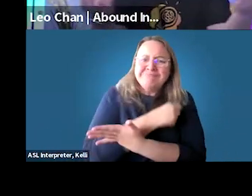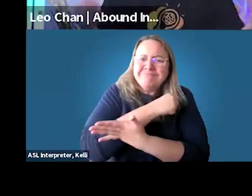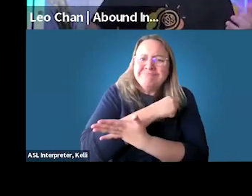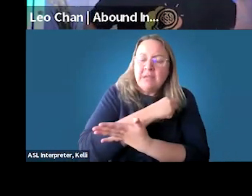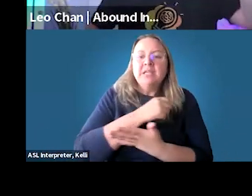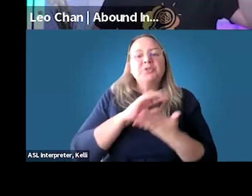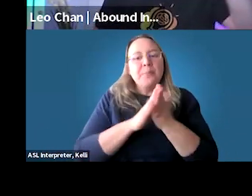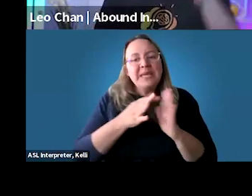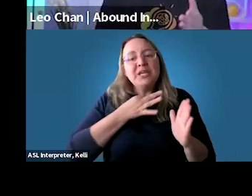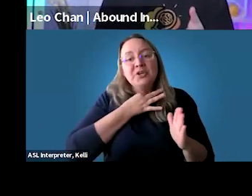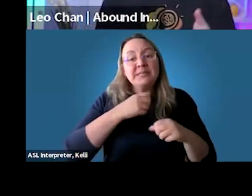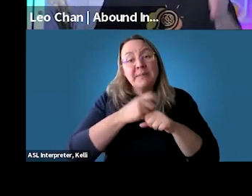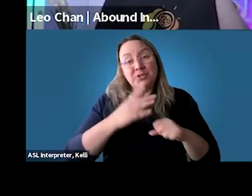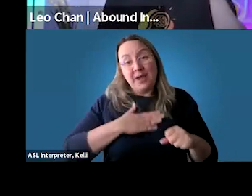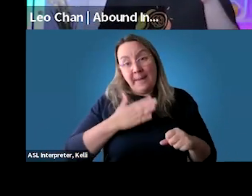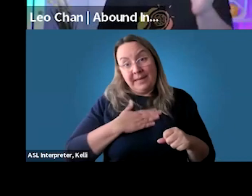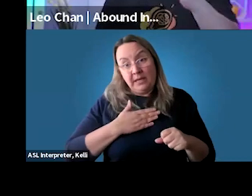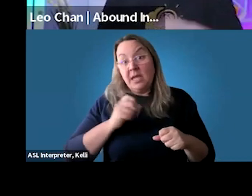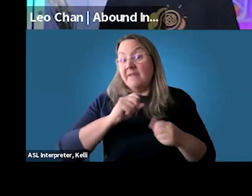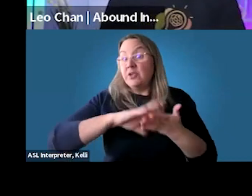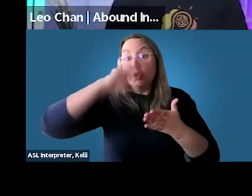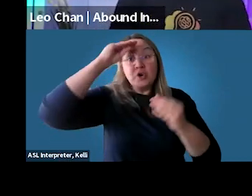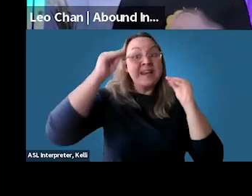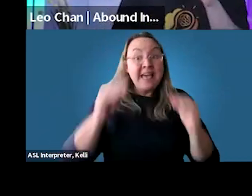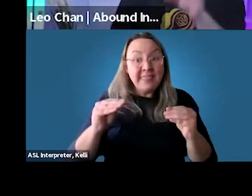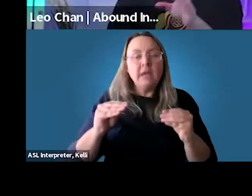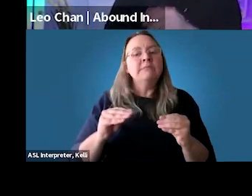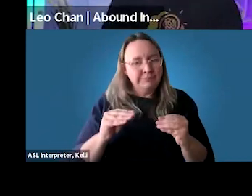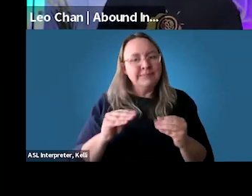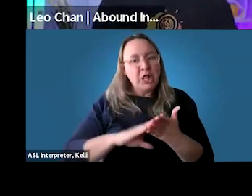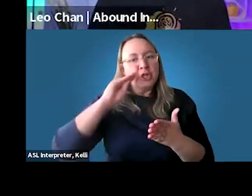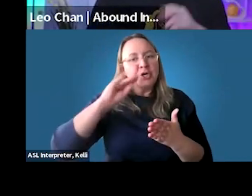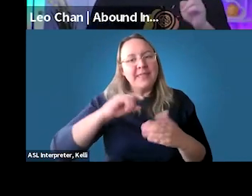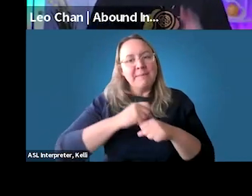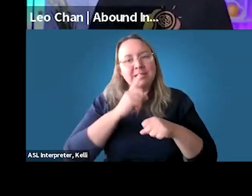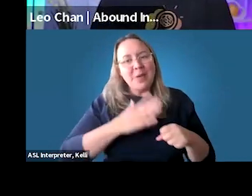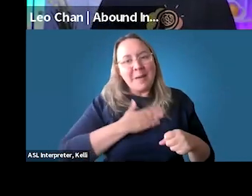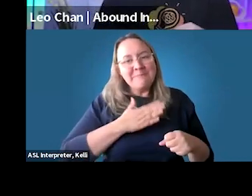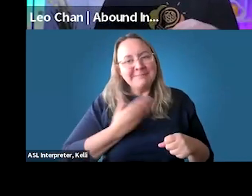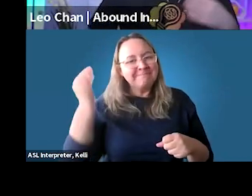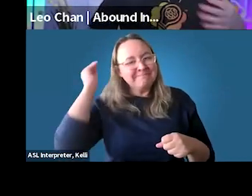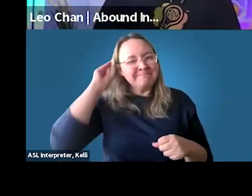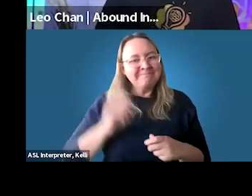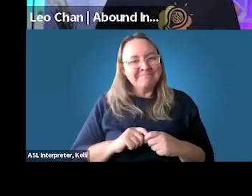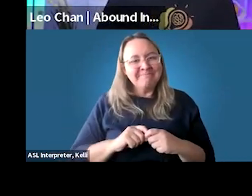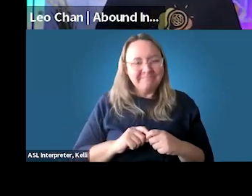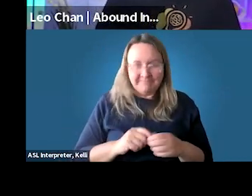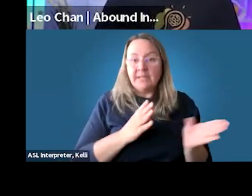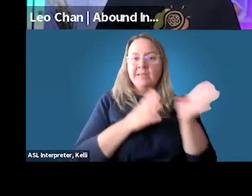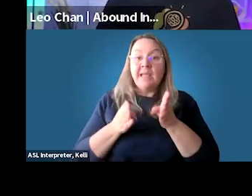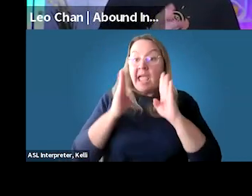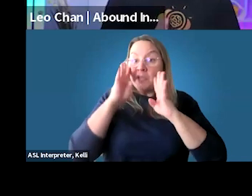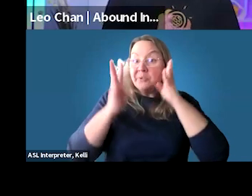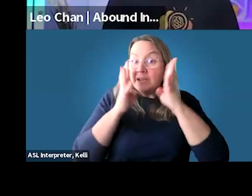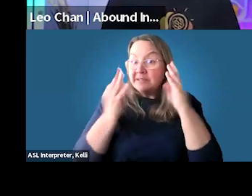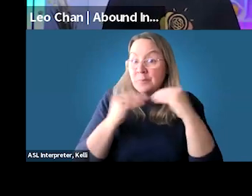curious makes you happier. So that if you don't take anything else, you'll be a happy person when you're curious and explore it. All right. Second, it leads to more creativity. So